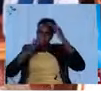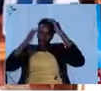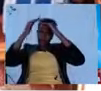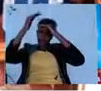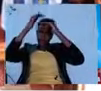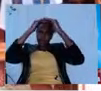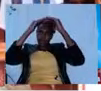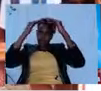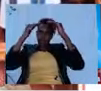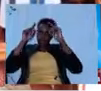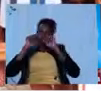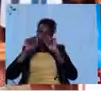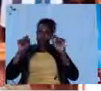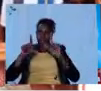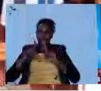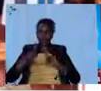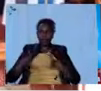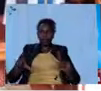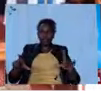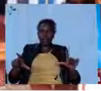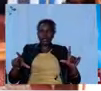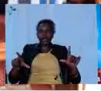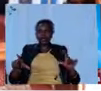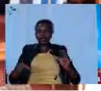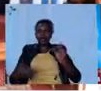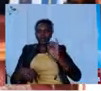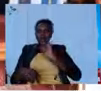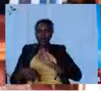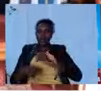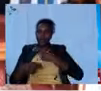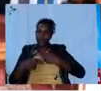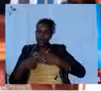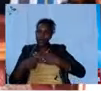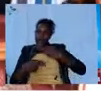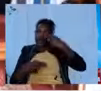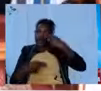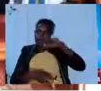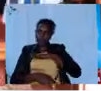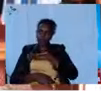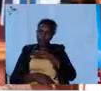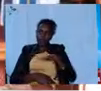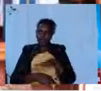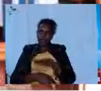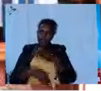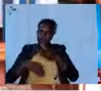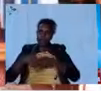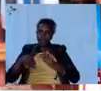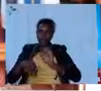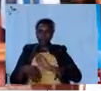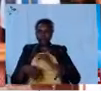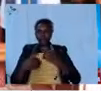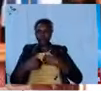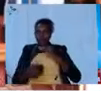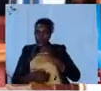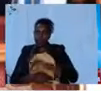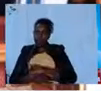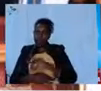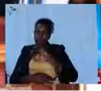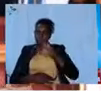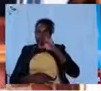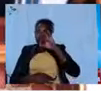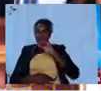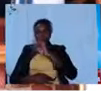on heaven's stable land. A higher plane that I